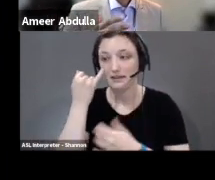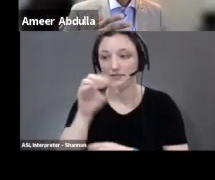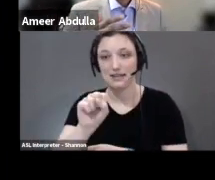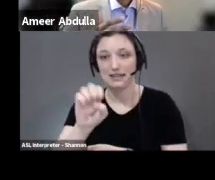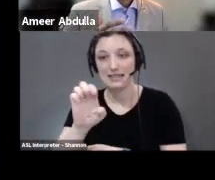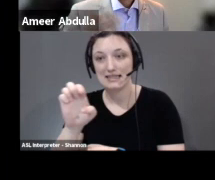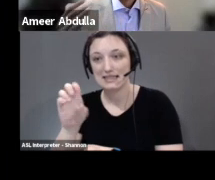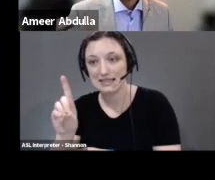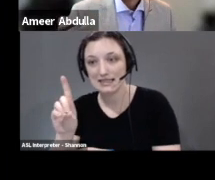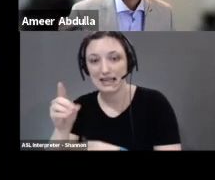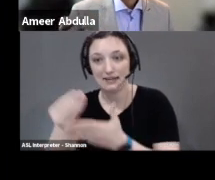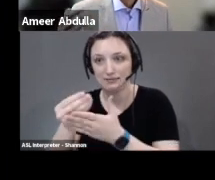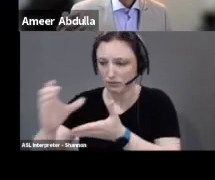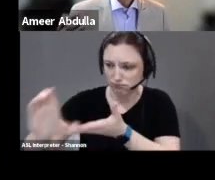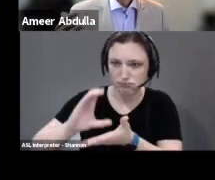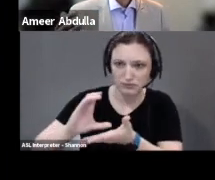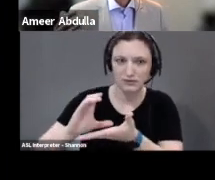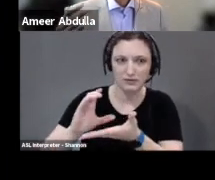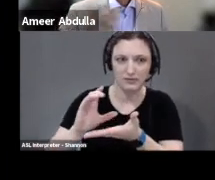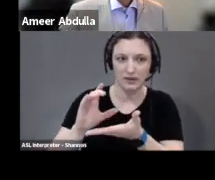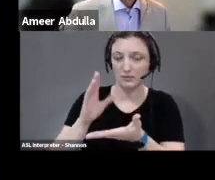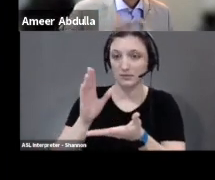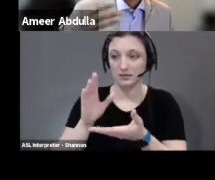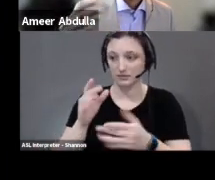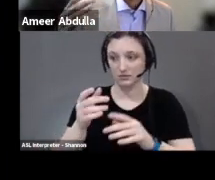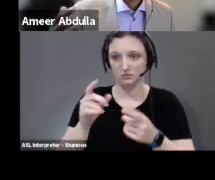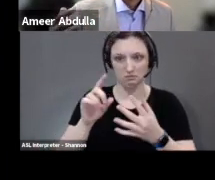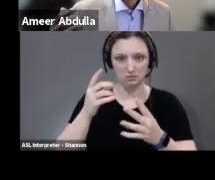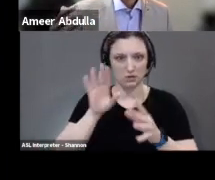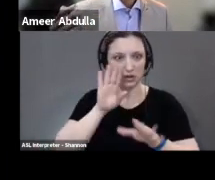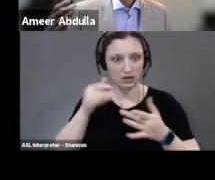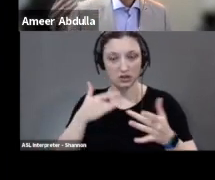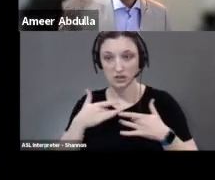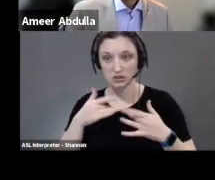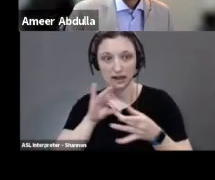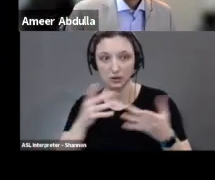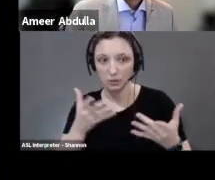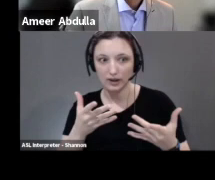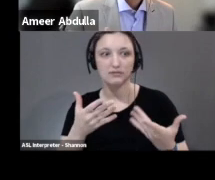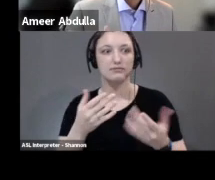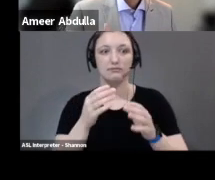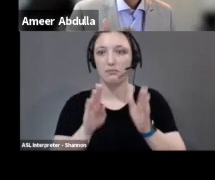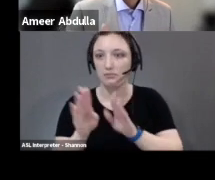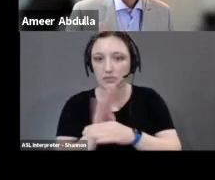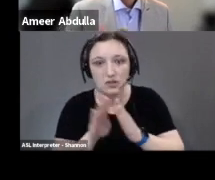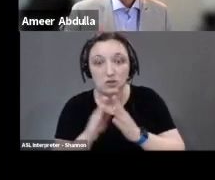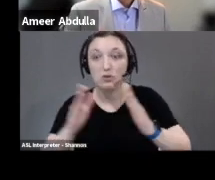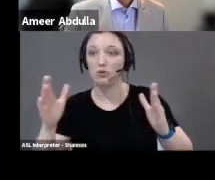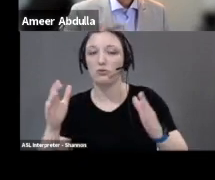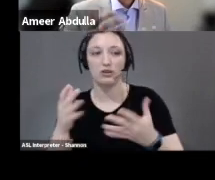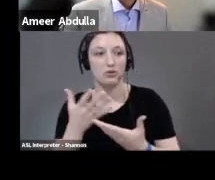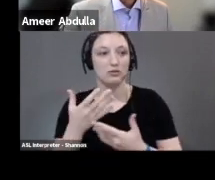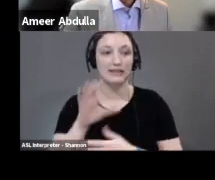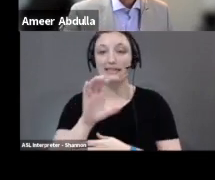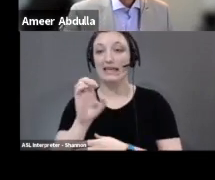vendor or board member hat takes most precedence. And then as your company really scales and grows, your shareholder hat takes highest precedence because